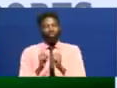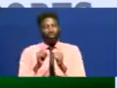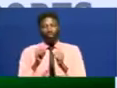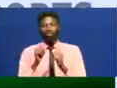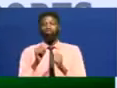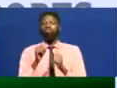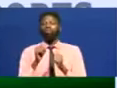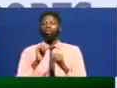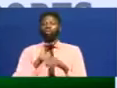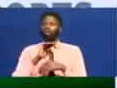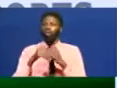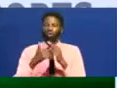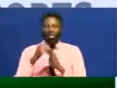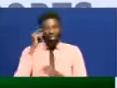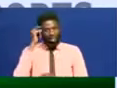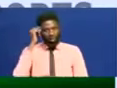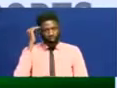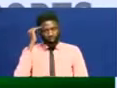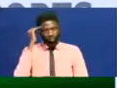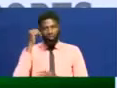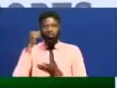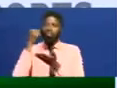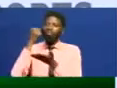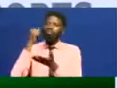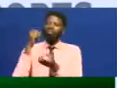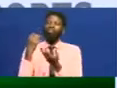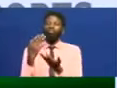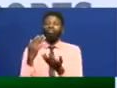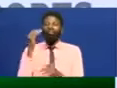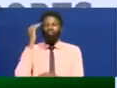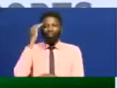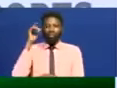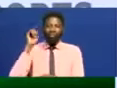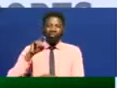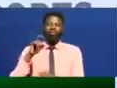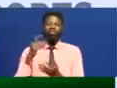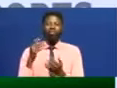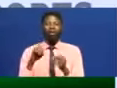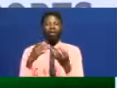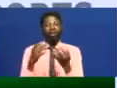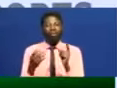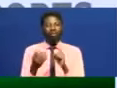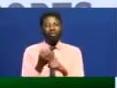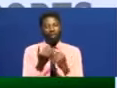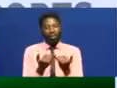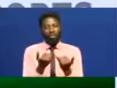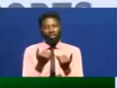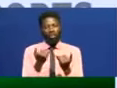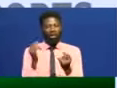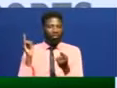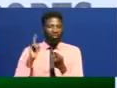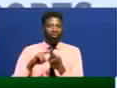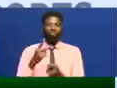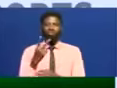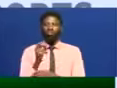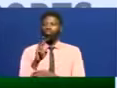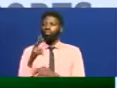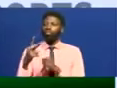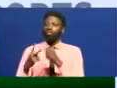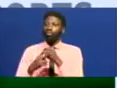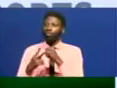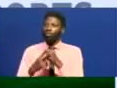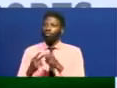know exactly how much money we need to deploy to realize this between now and 2027. Number